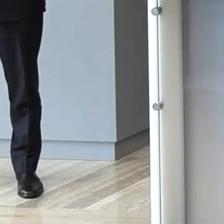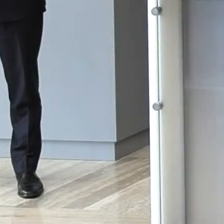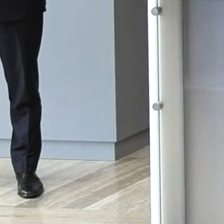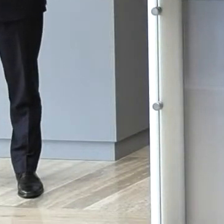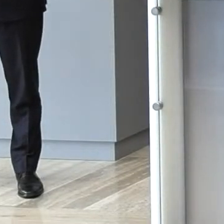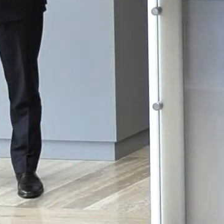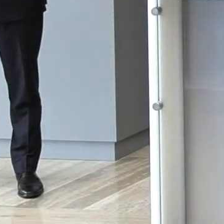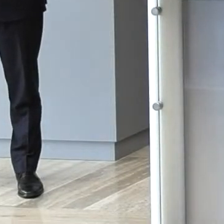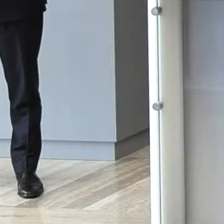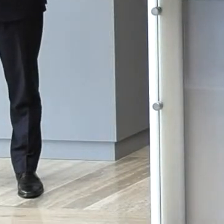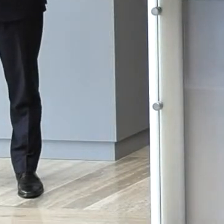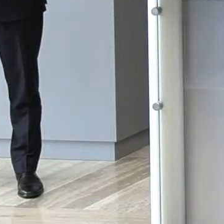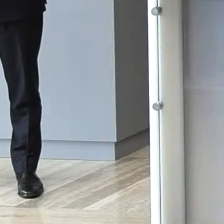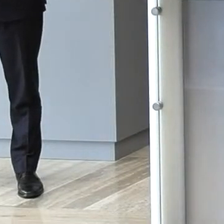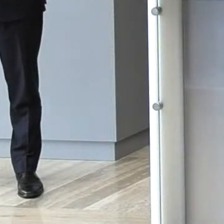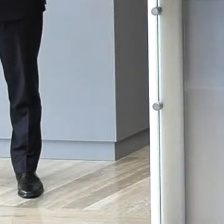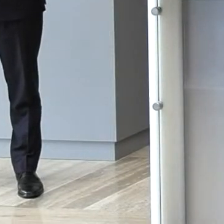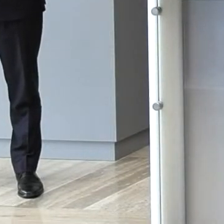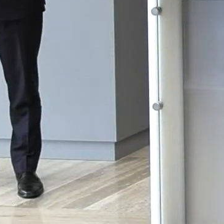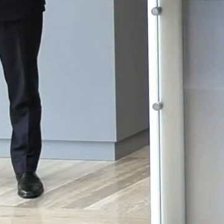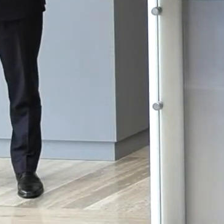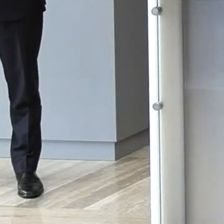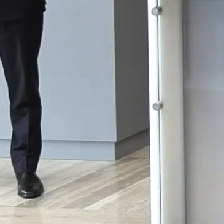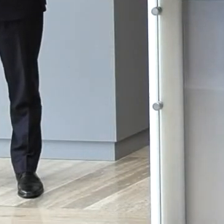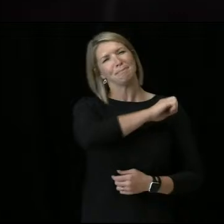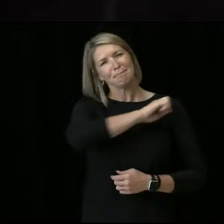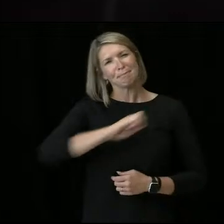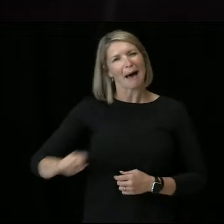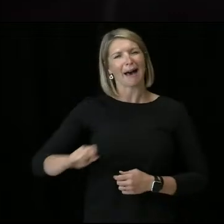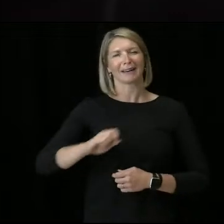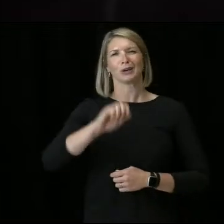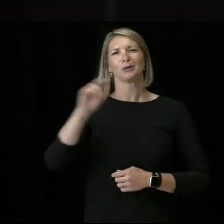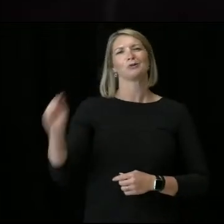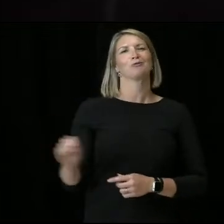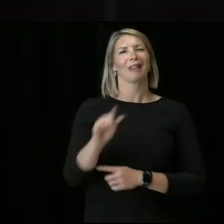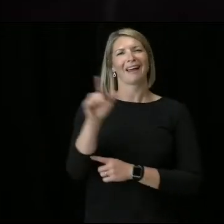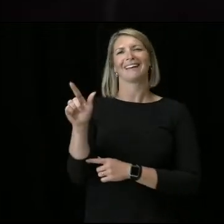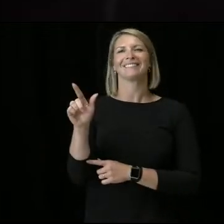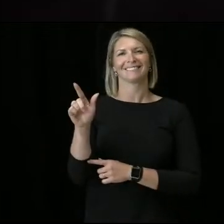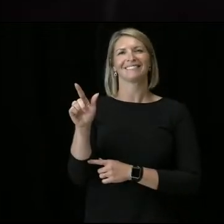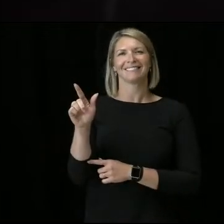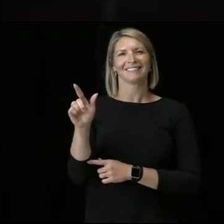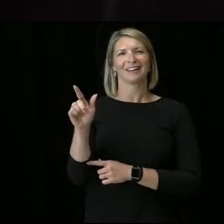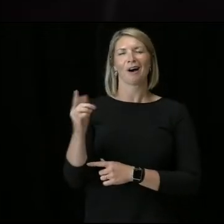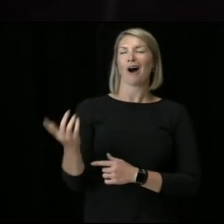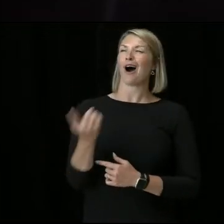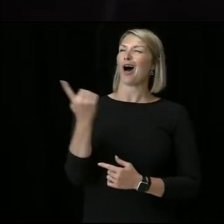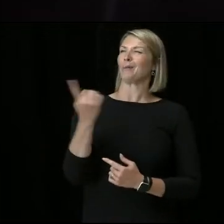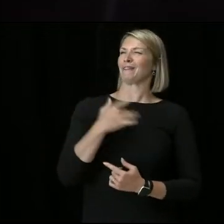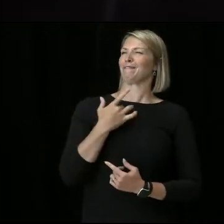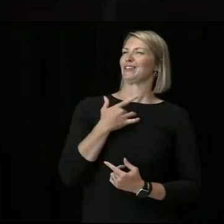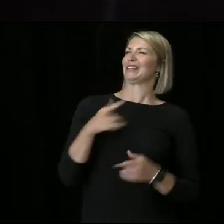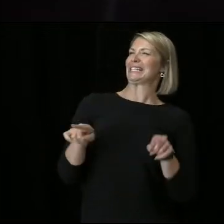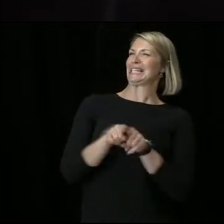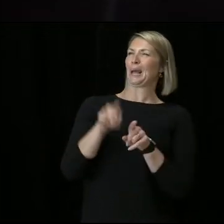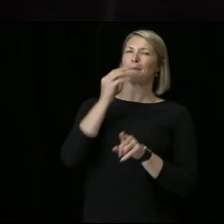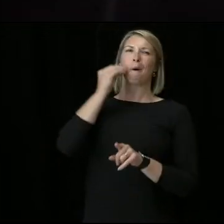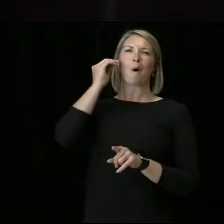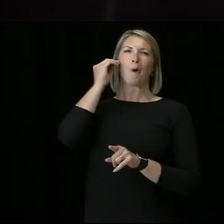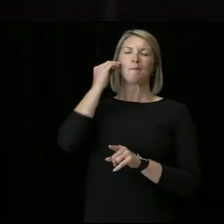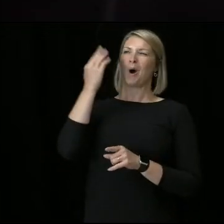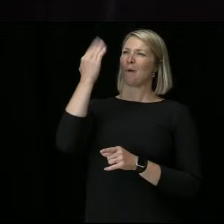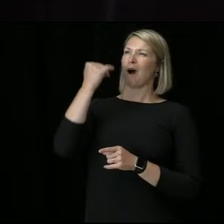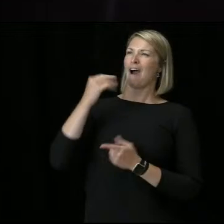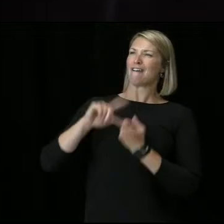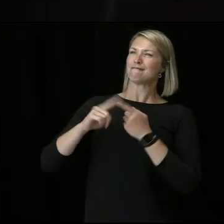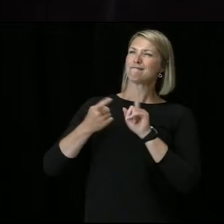It is, as always, an incredible pleasure to be back in Newfoundland and Labrador, and it always feels like coming home because I have so many good friends here. But